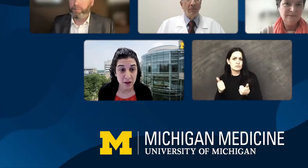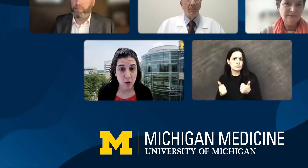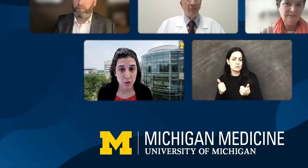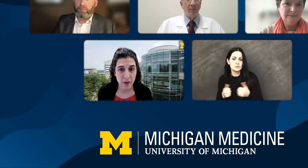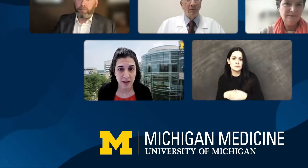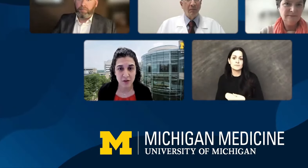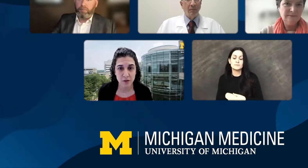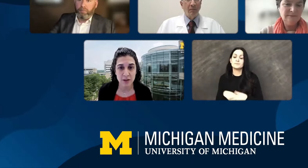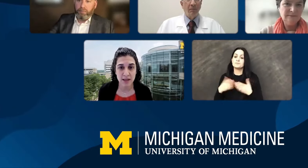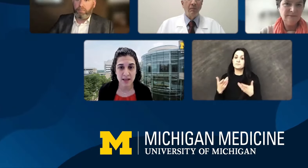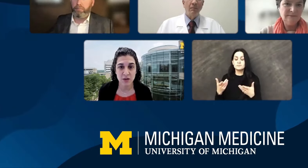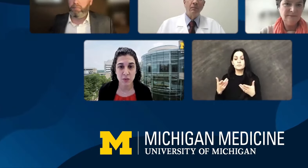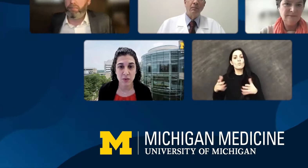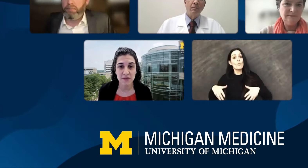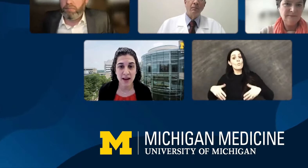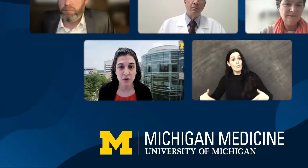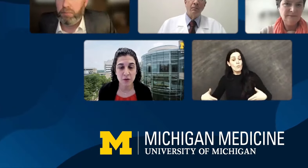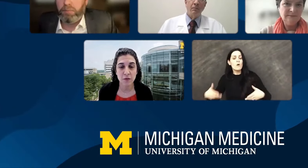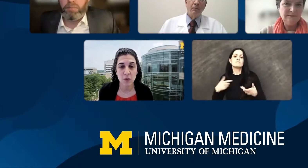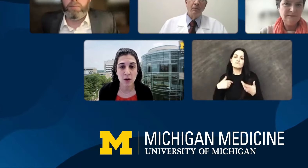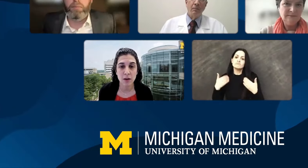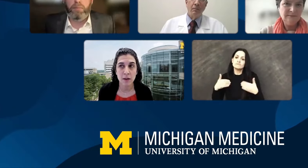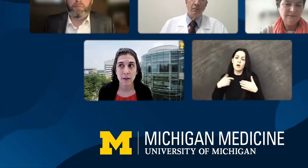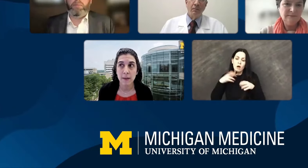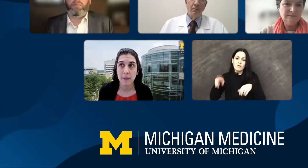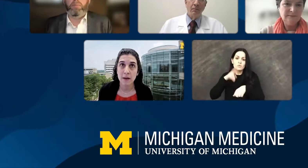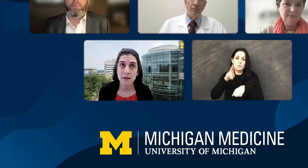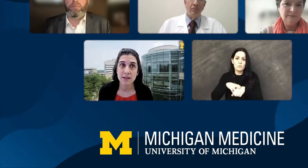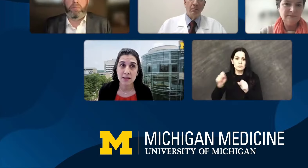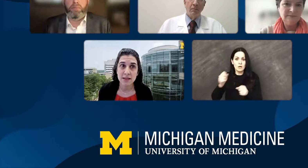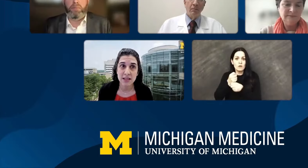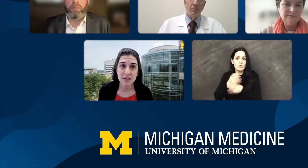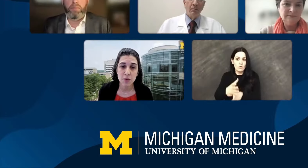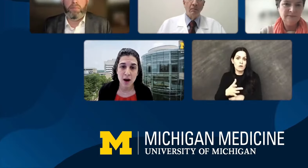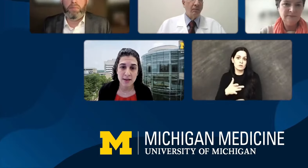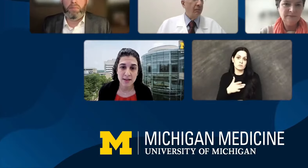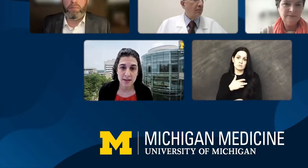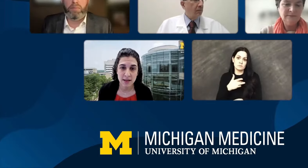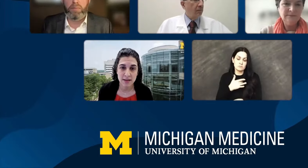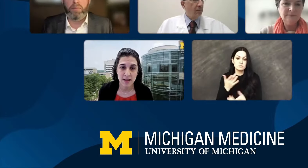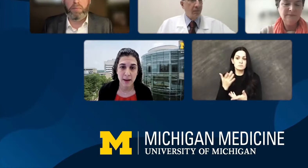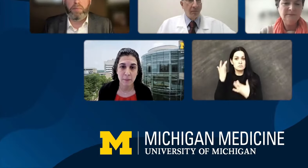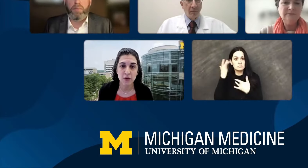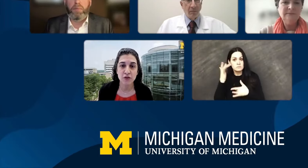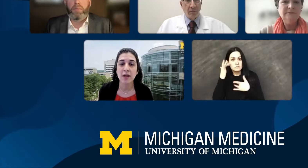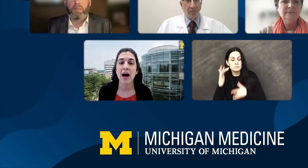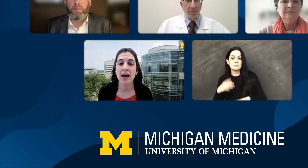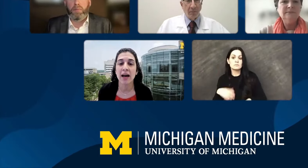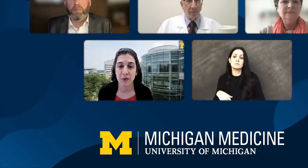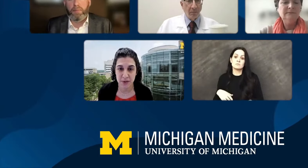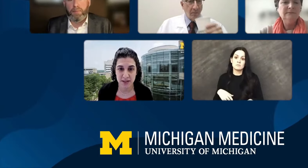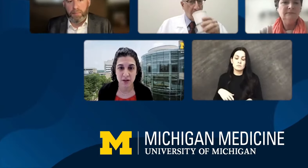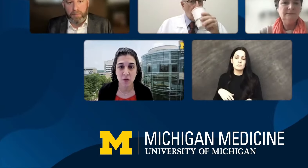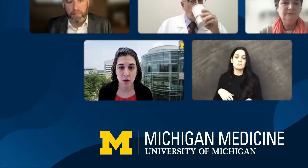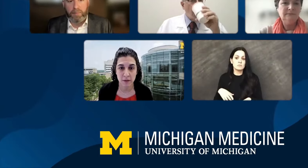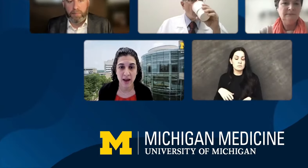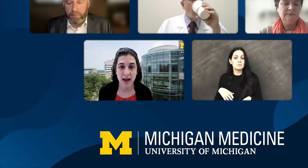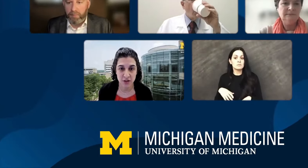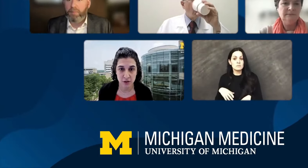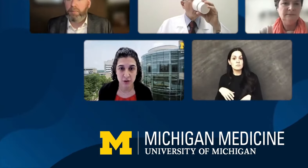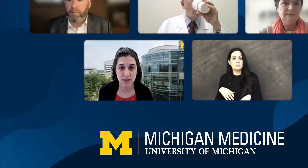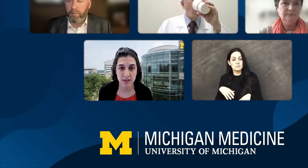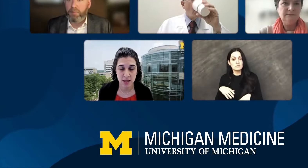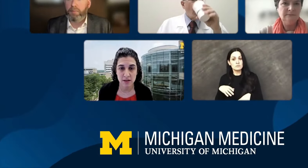So being overweight certainly is a risk factor for disease processes that put you at higher risk